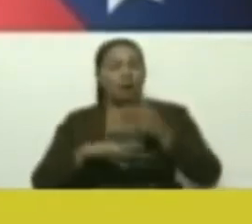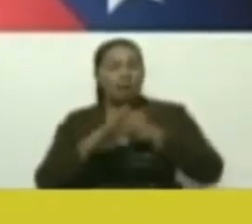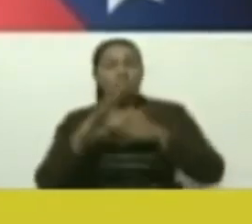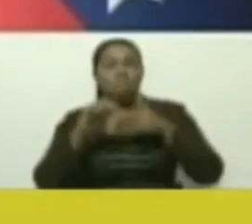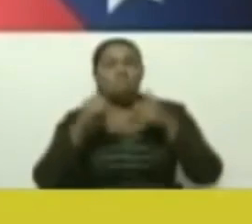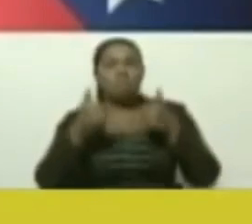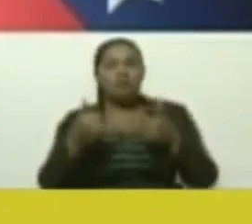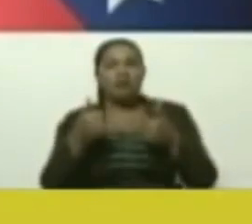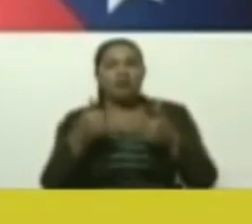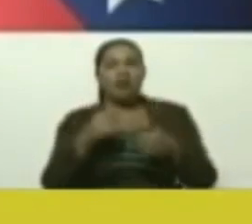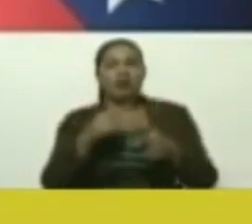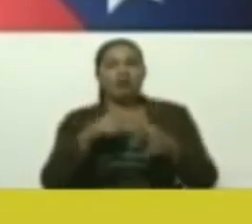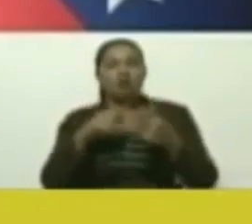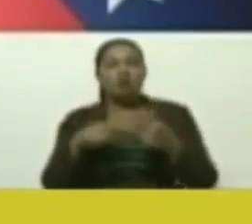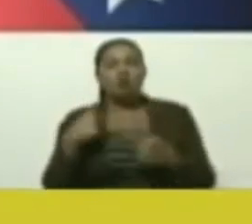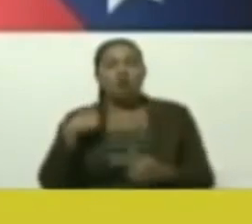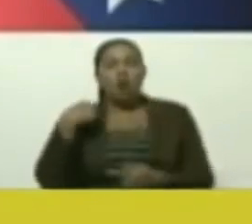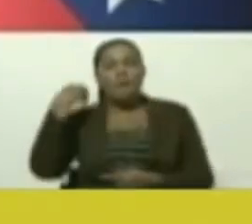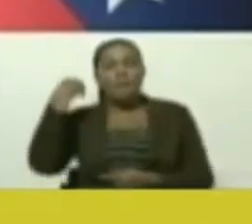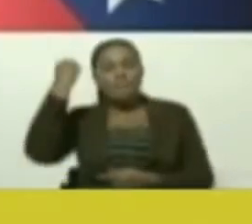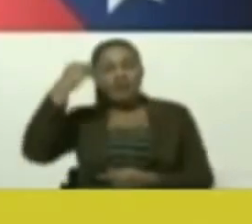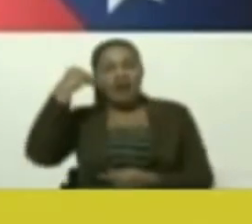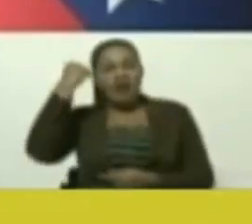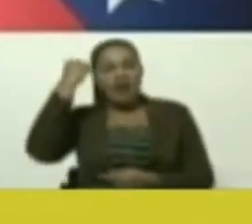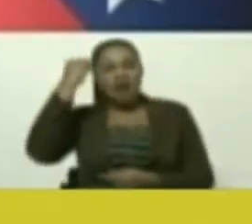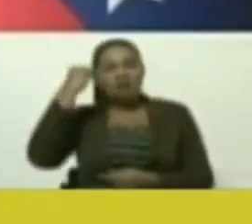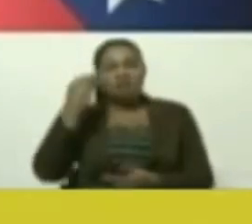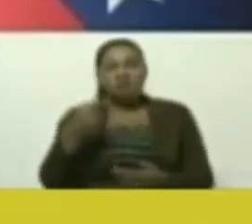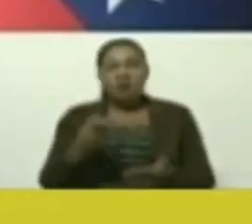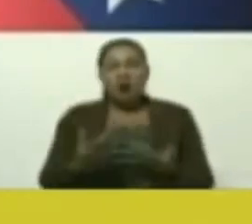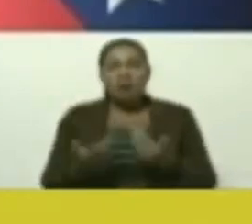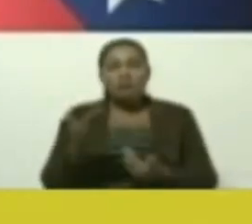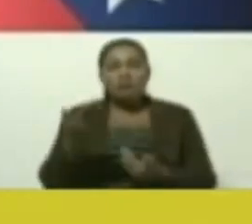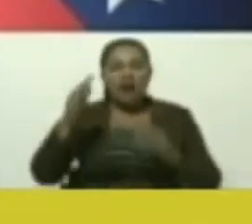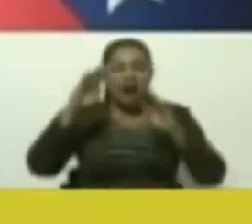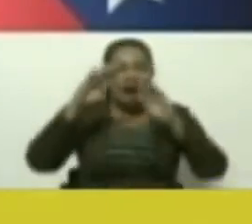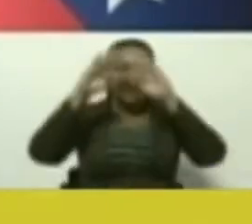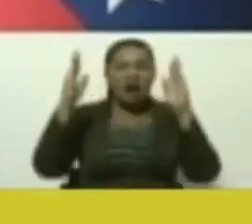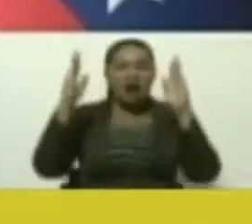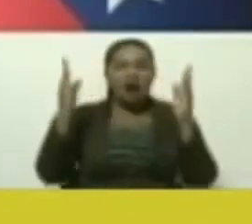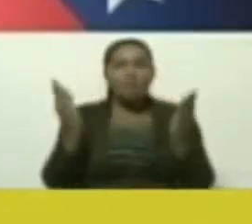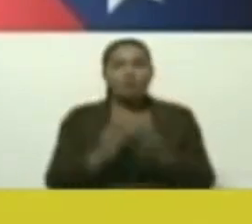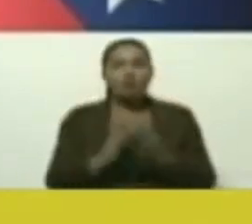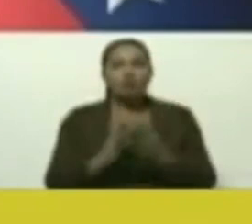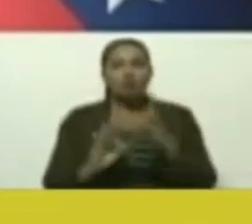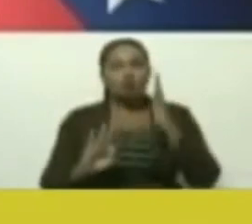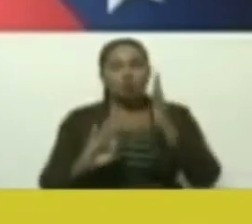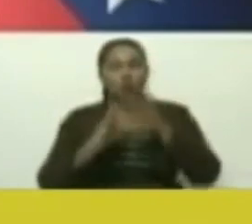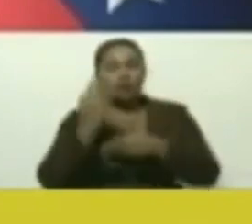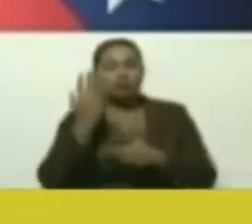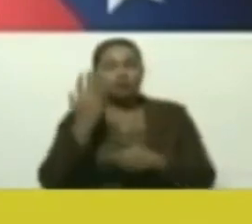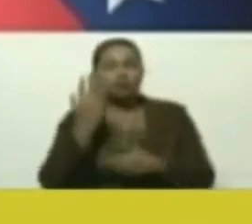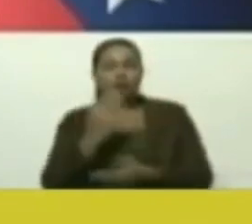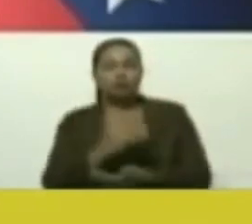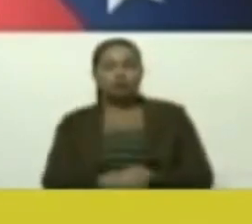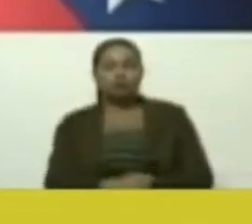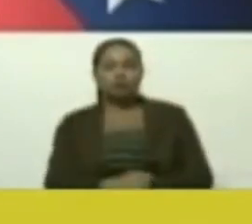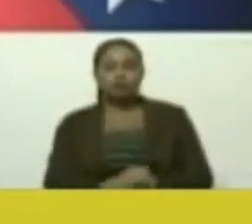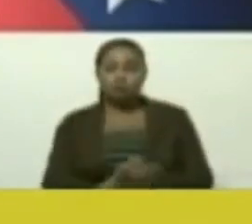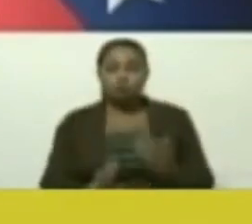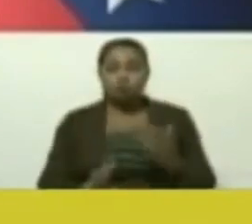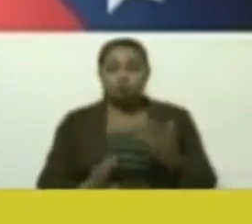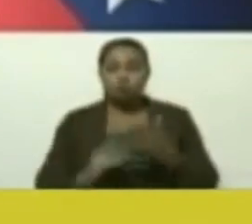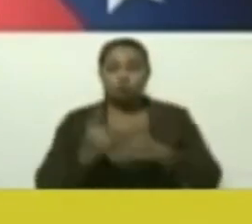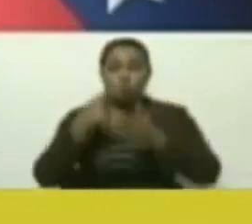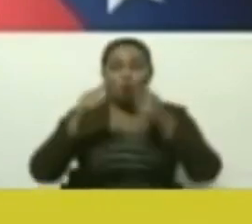So things are turning good. So I believe it's very important the world that